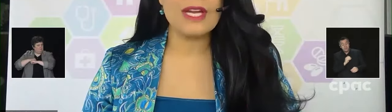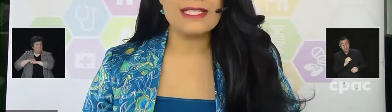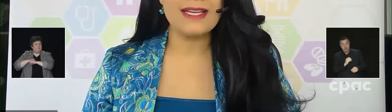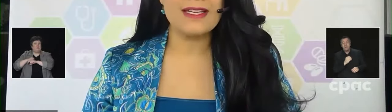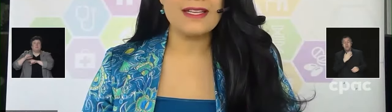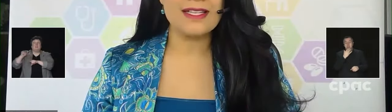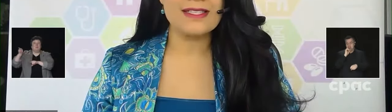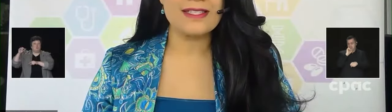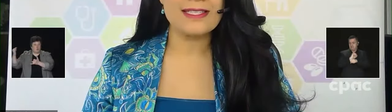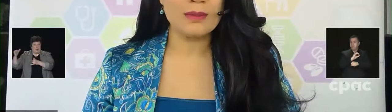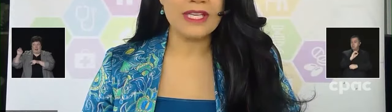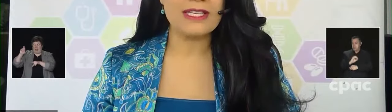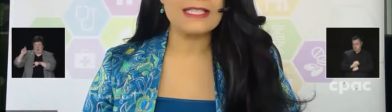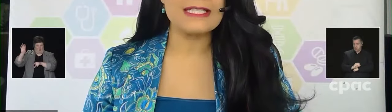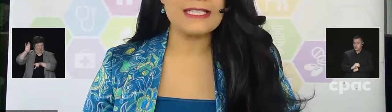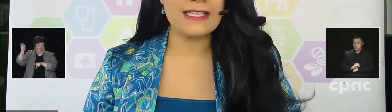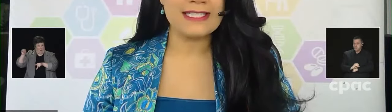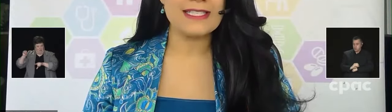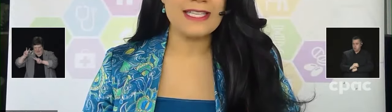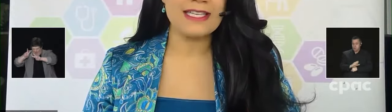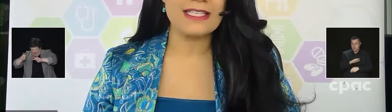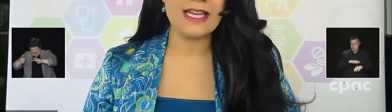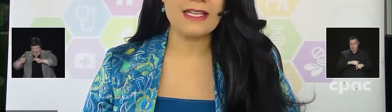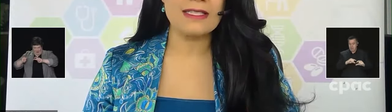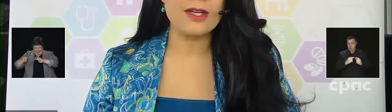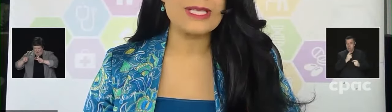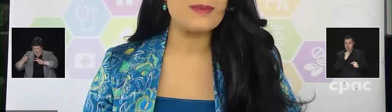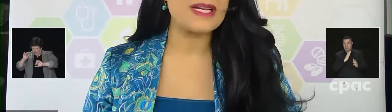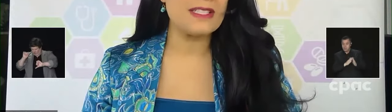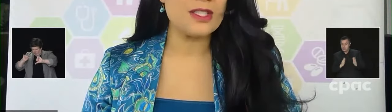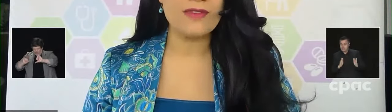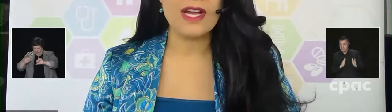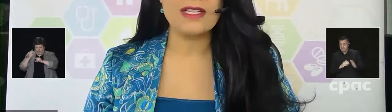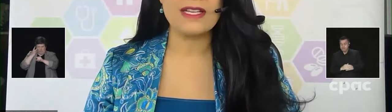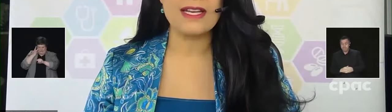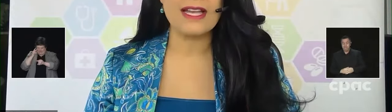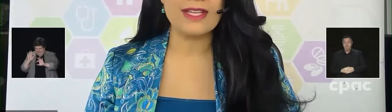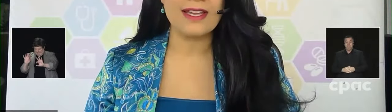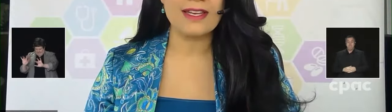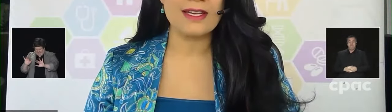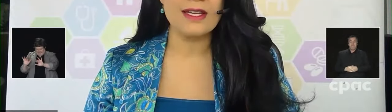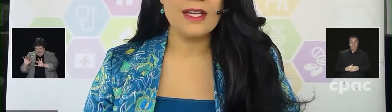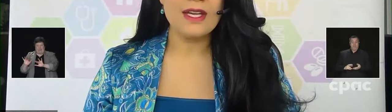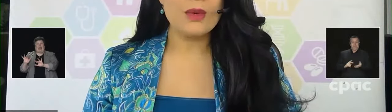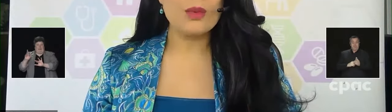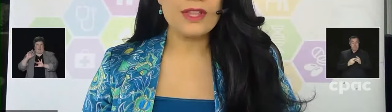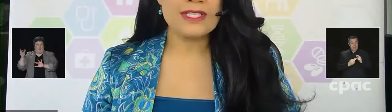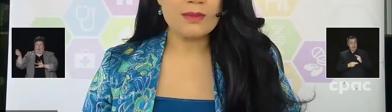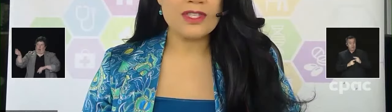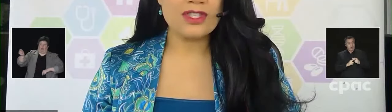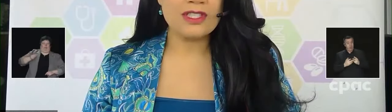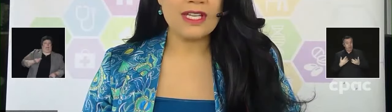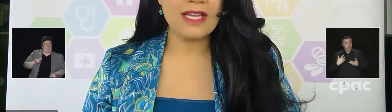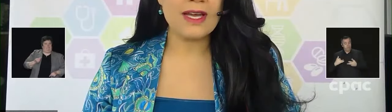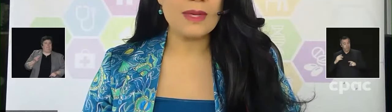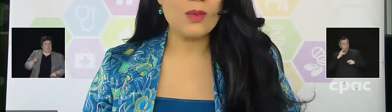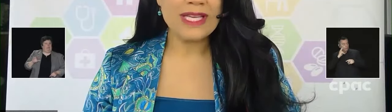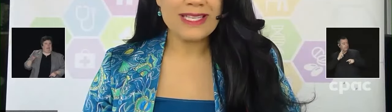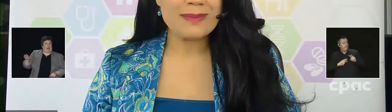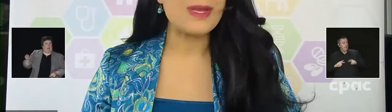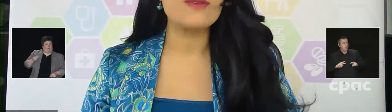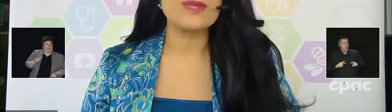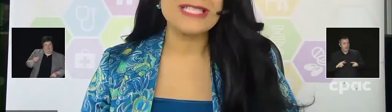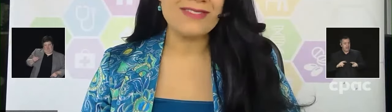Novavax is going through that data, it's assembling it and assessing it, and they're expected to provide Health Canada with a submission